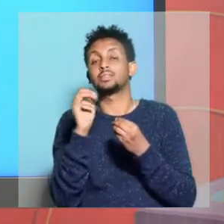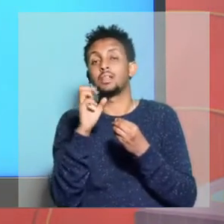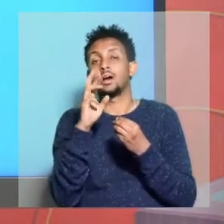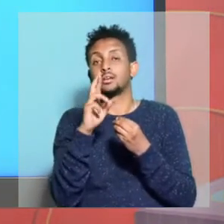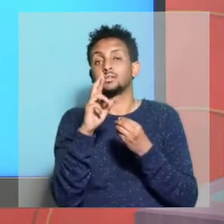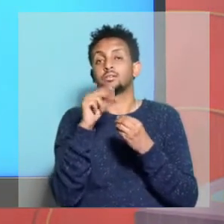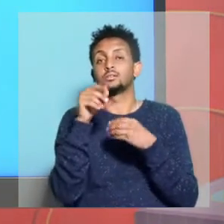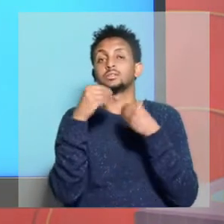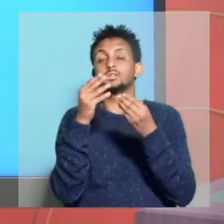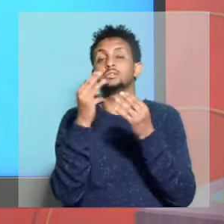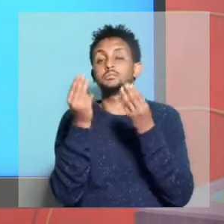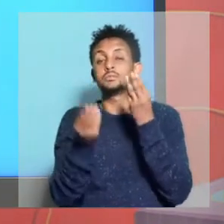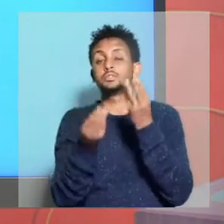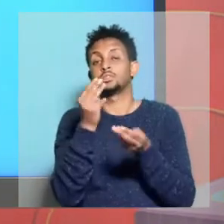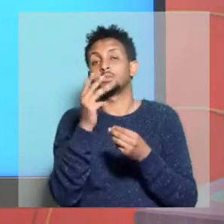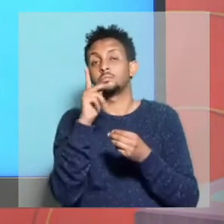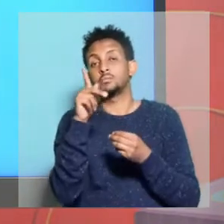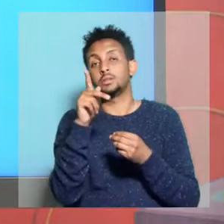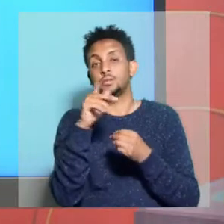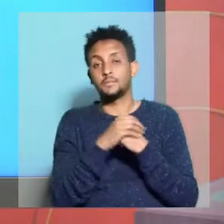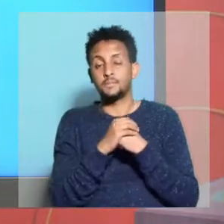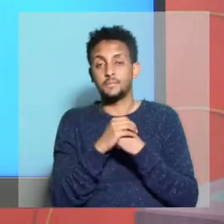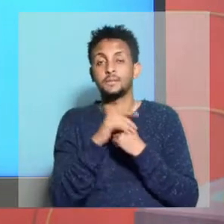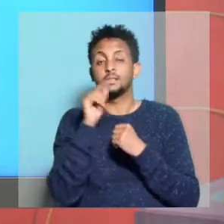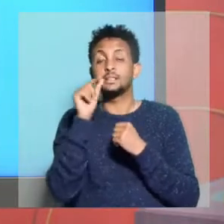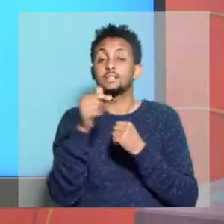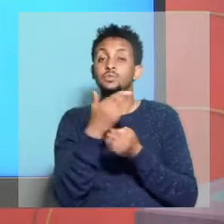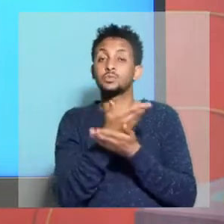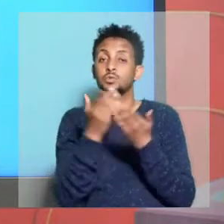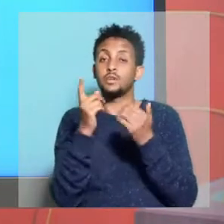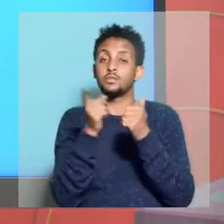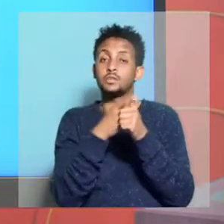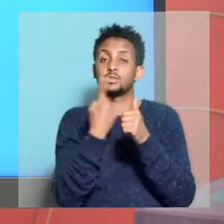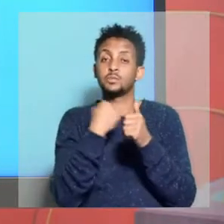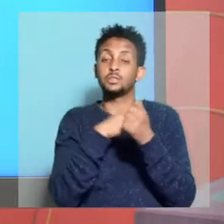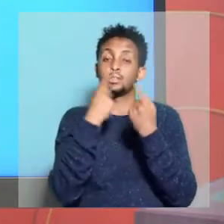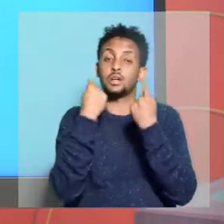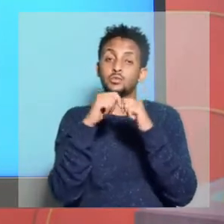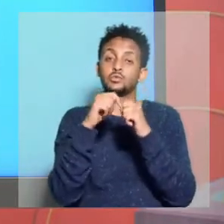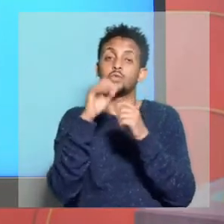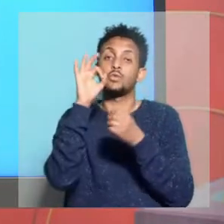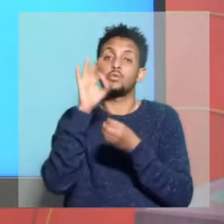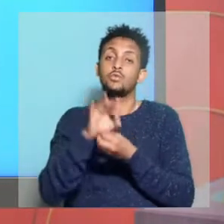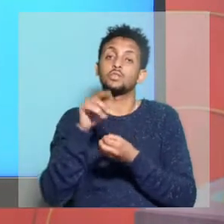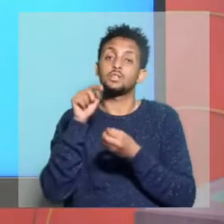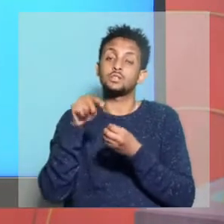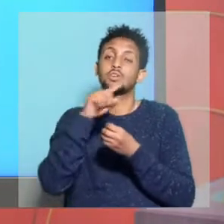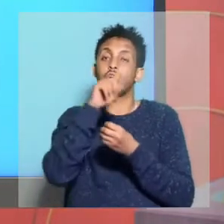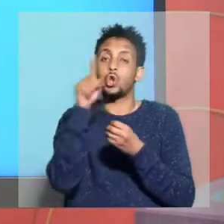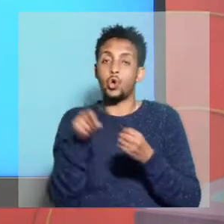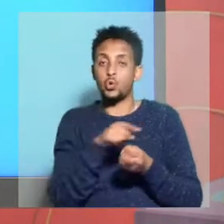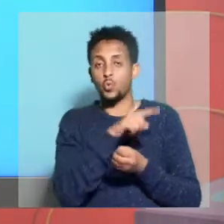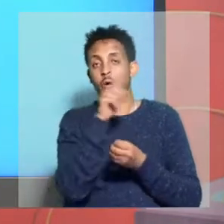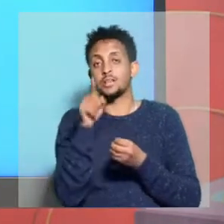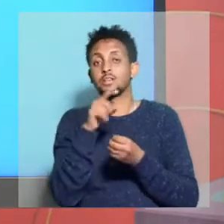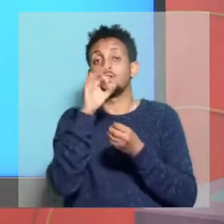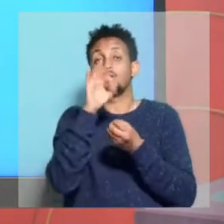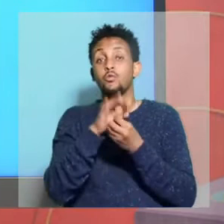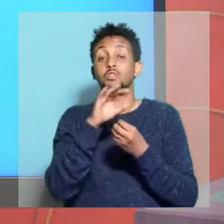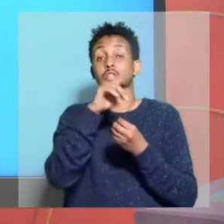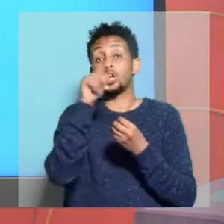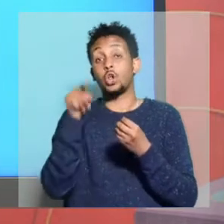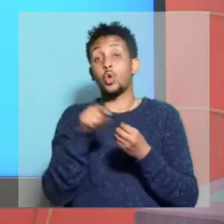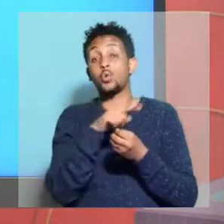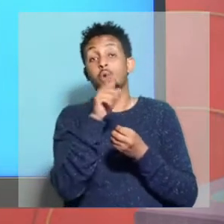it's always measured from the pivotal point. In this case, let's try to see the force which are acting clockwise. The force which are